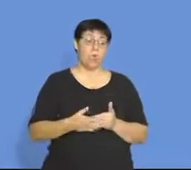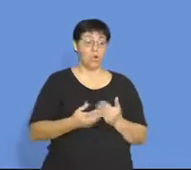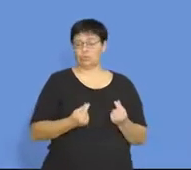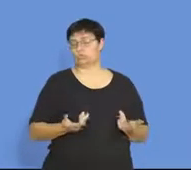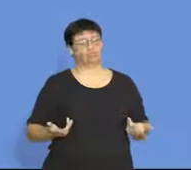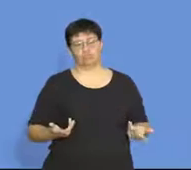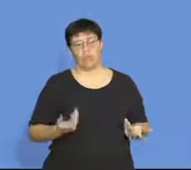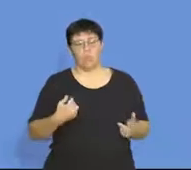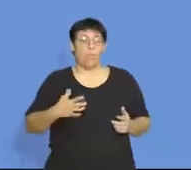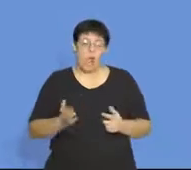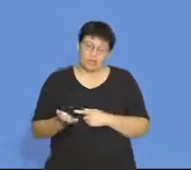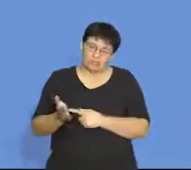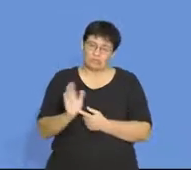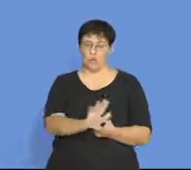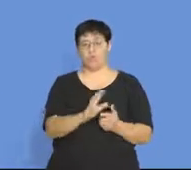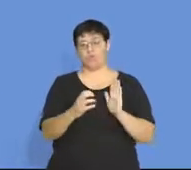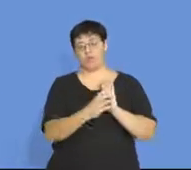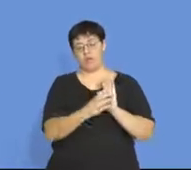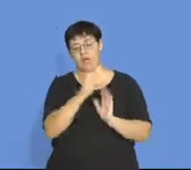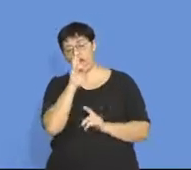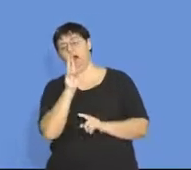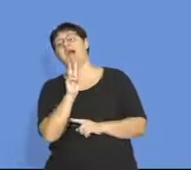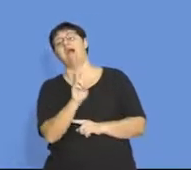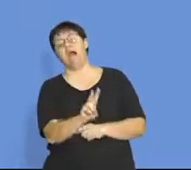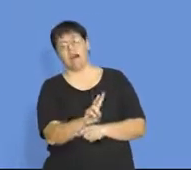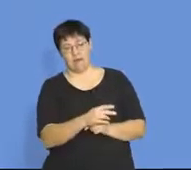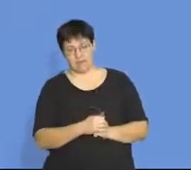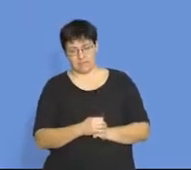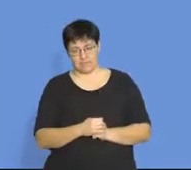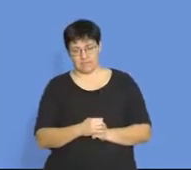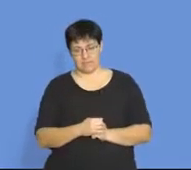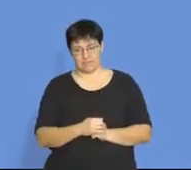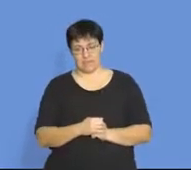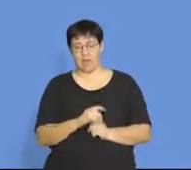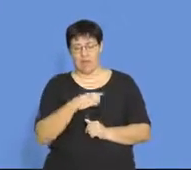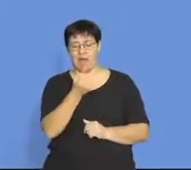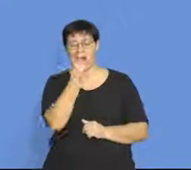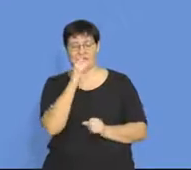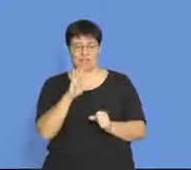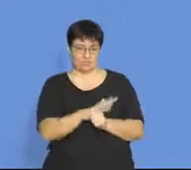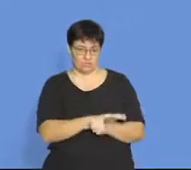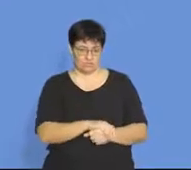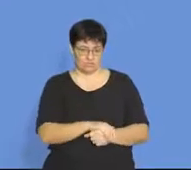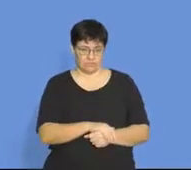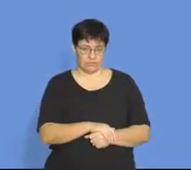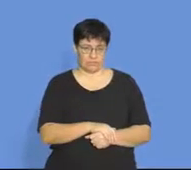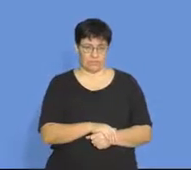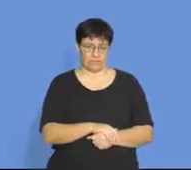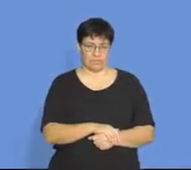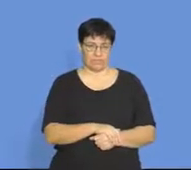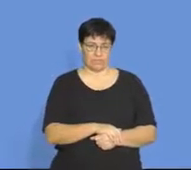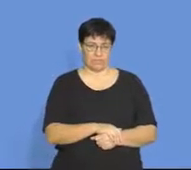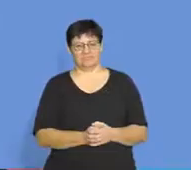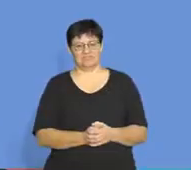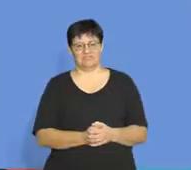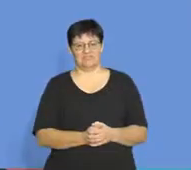end. There's really nothing you need to do. I just wanted to show you how do you see it visually so that it makes sense to